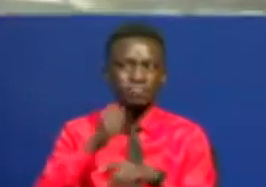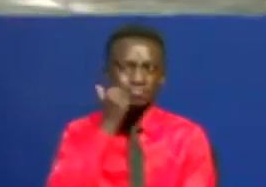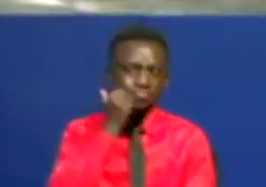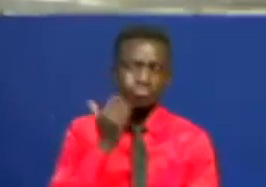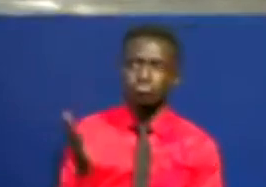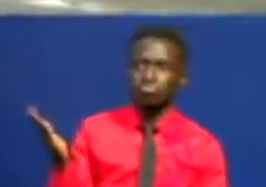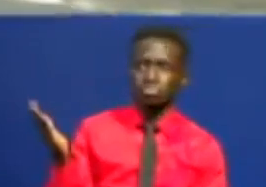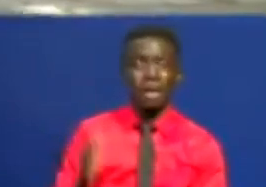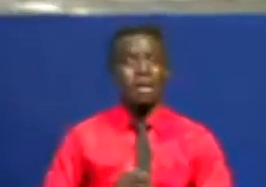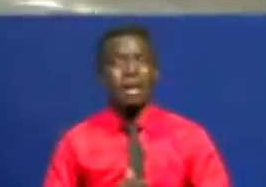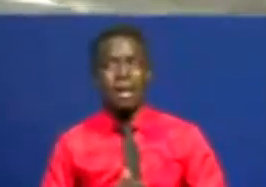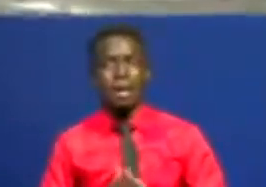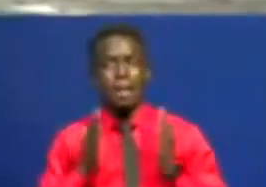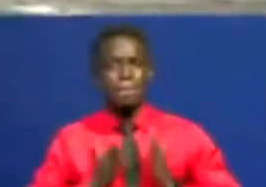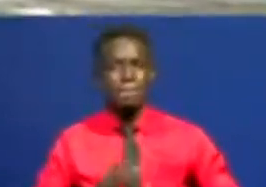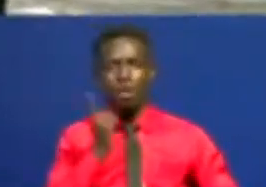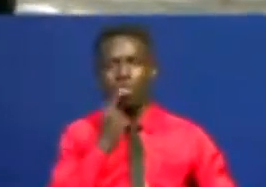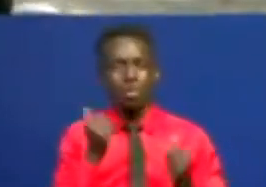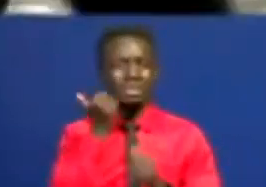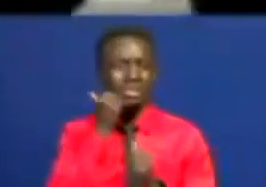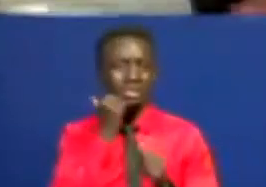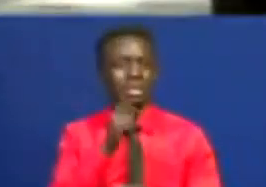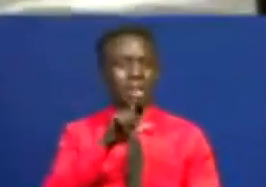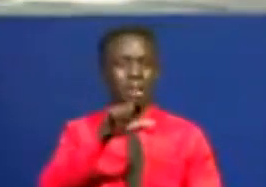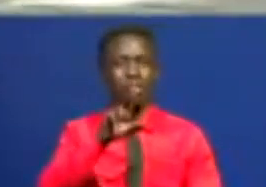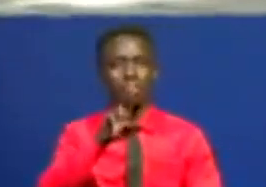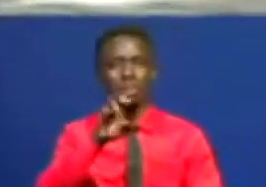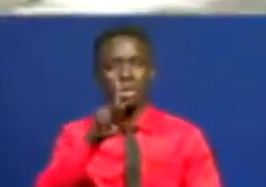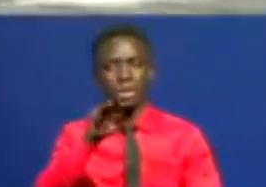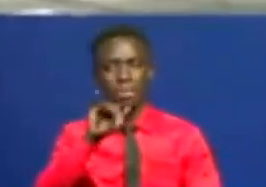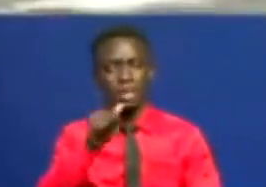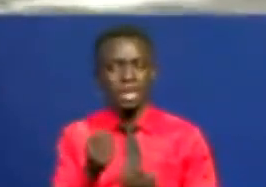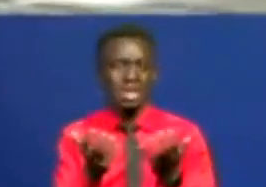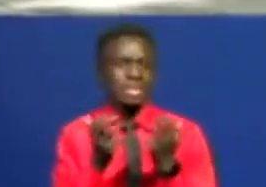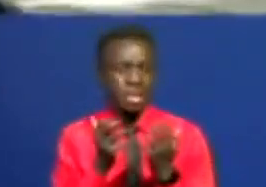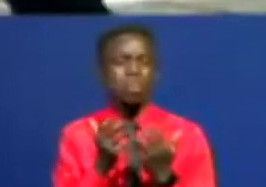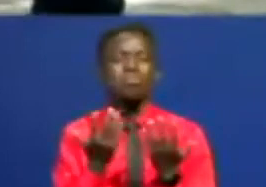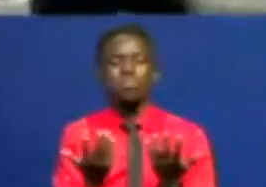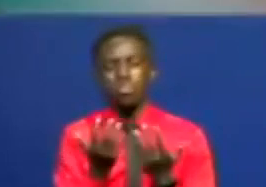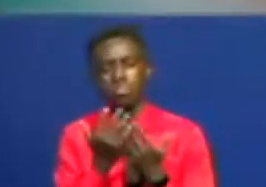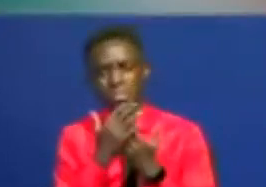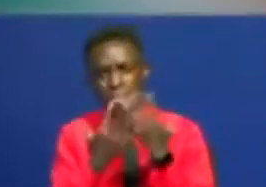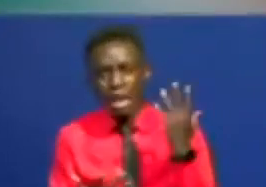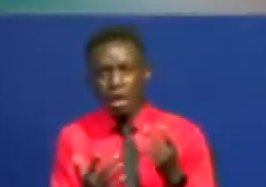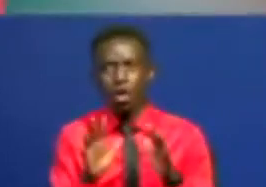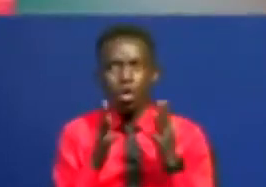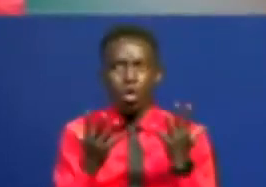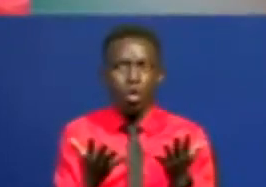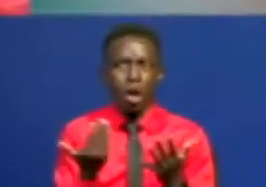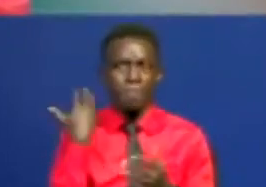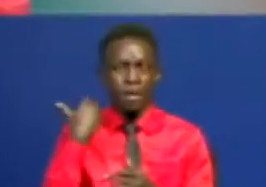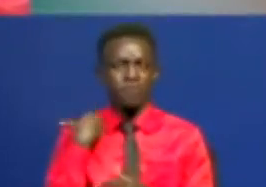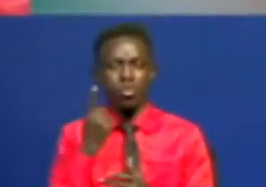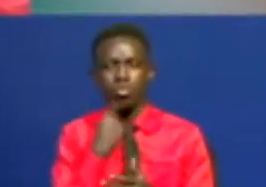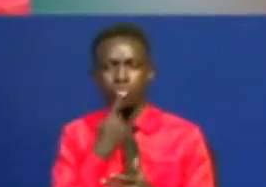leukemia, a patient who needs a blood transfusion or who recently underwent surgery or is weak.